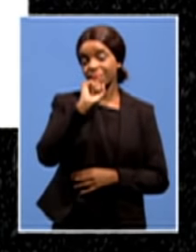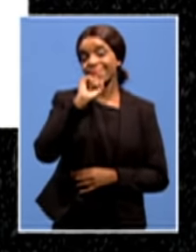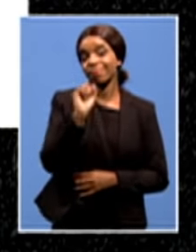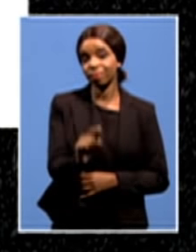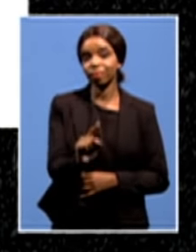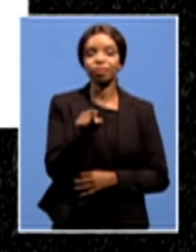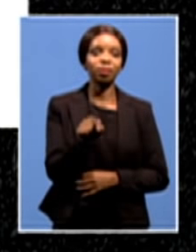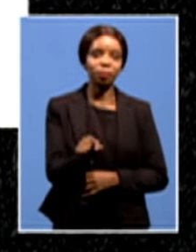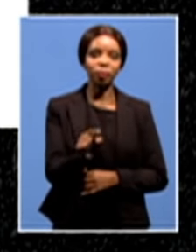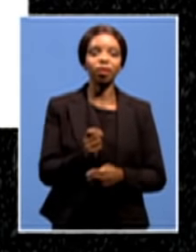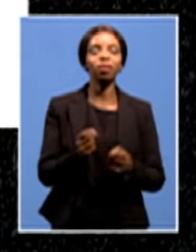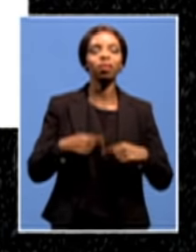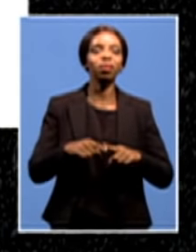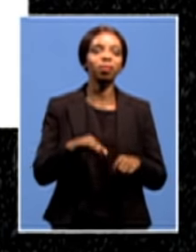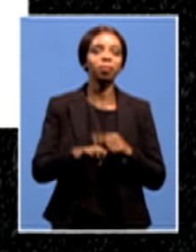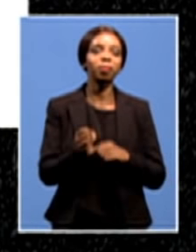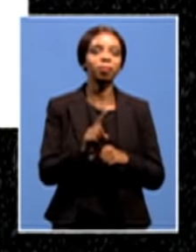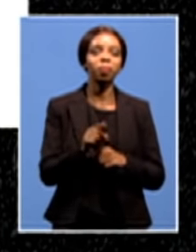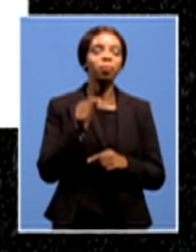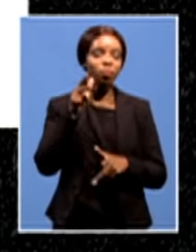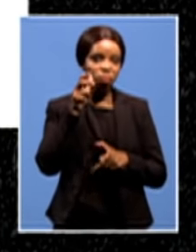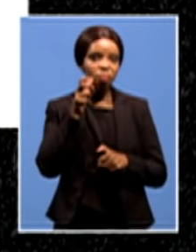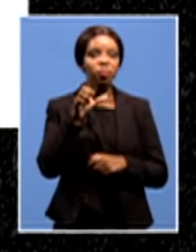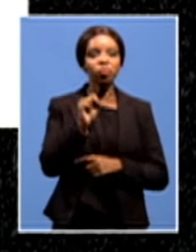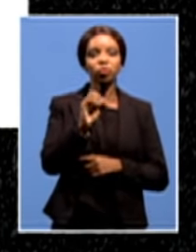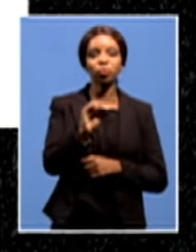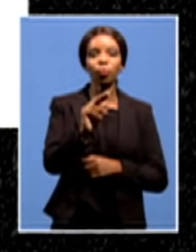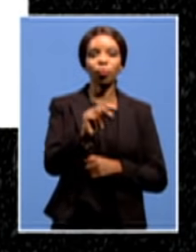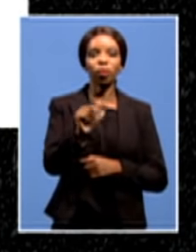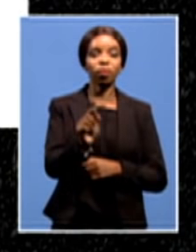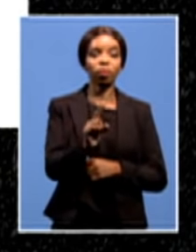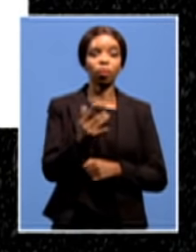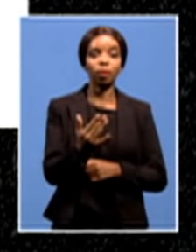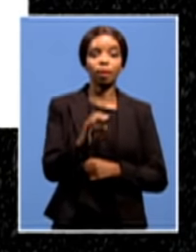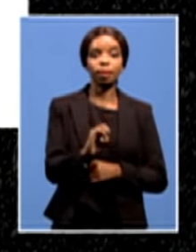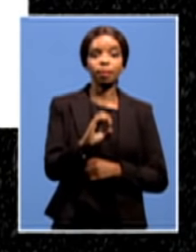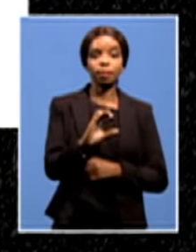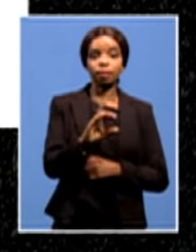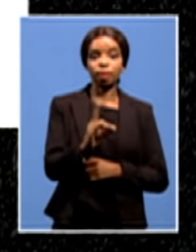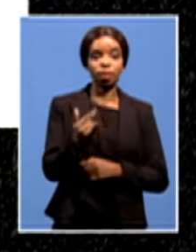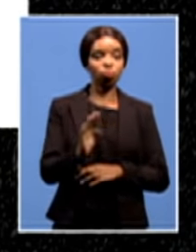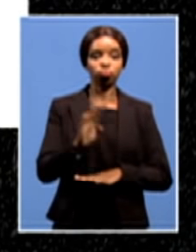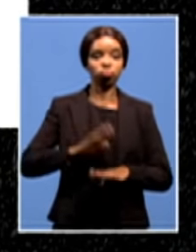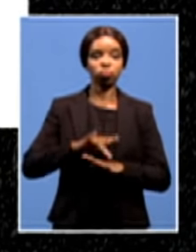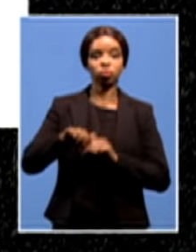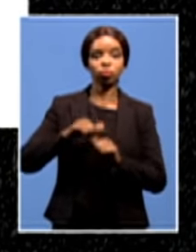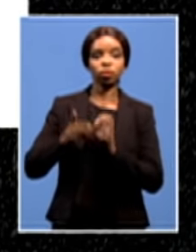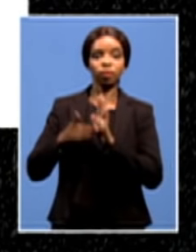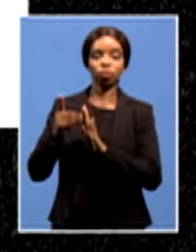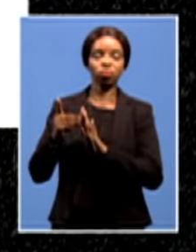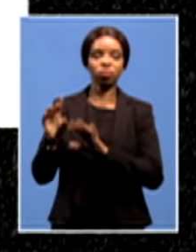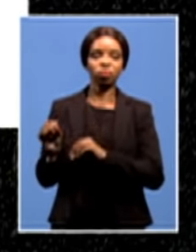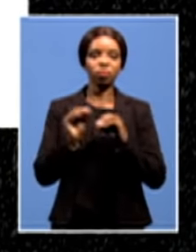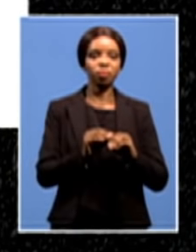the announcement we heard in this year's State of the Nation address, that ECD would be moved from social development to the Department